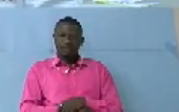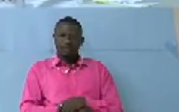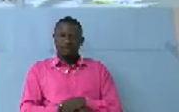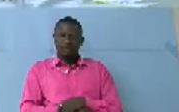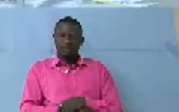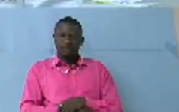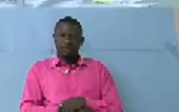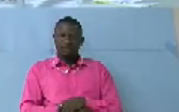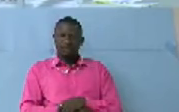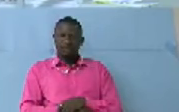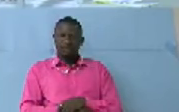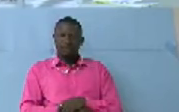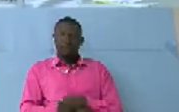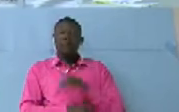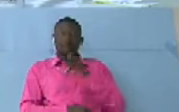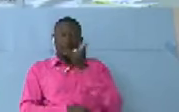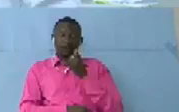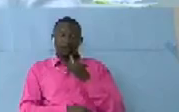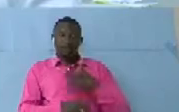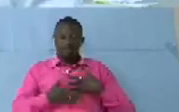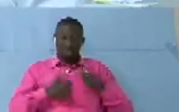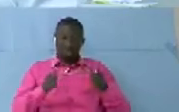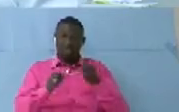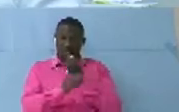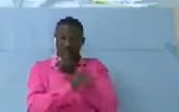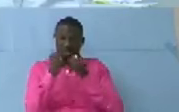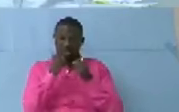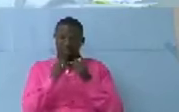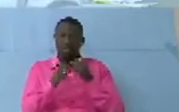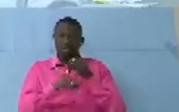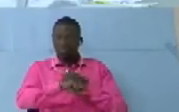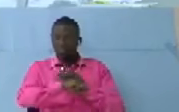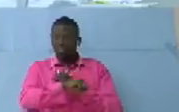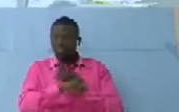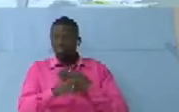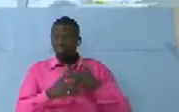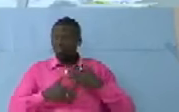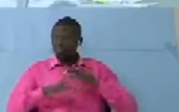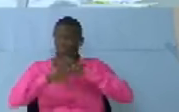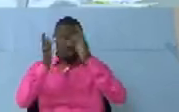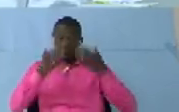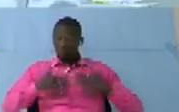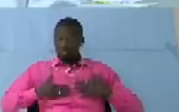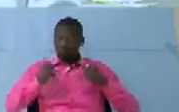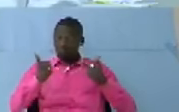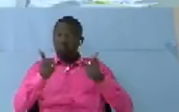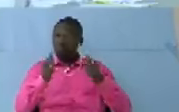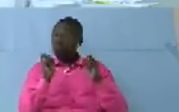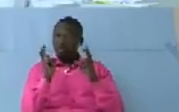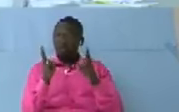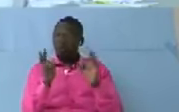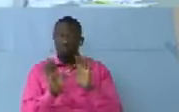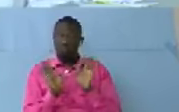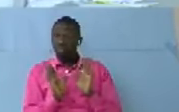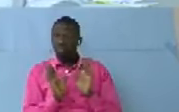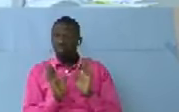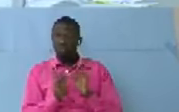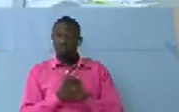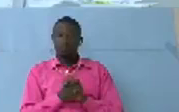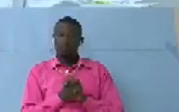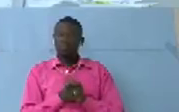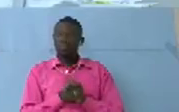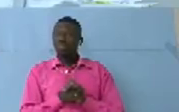Yes, my health situation is recovering, but I am not entirely okay.